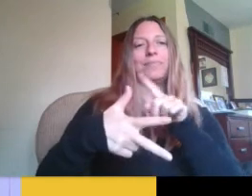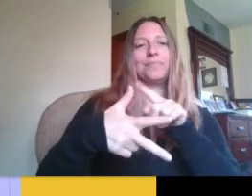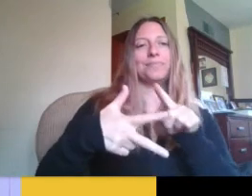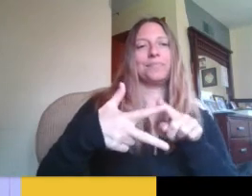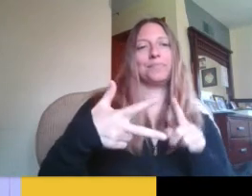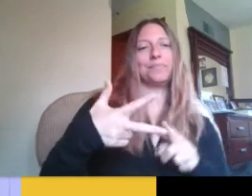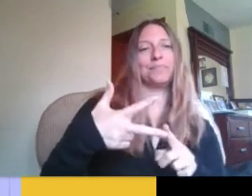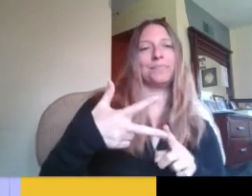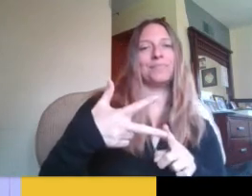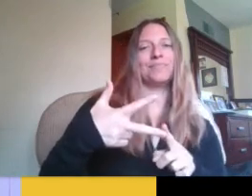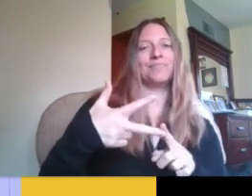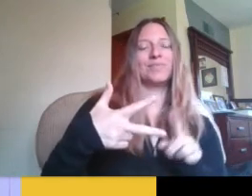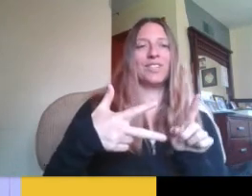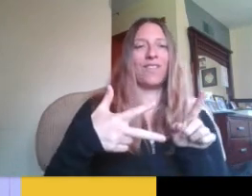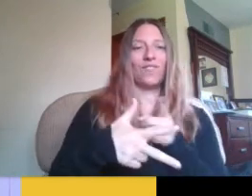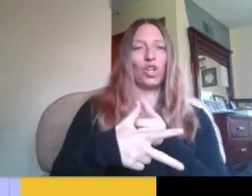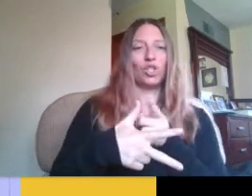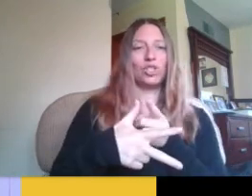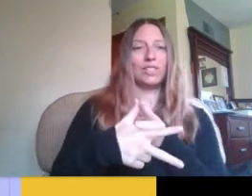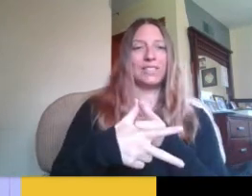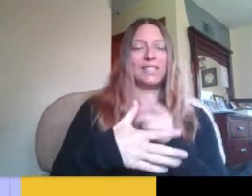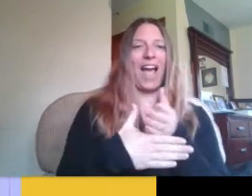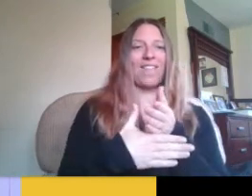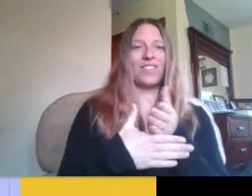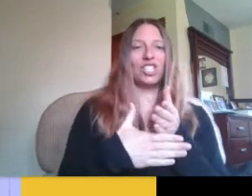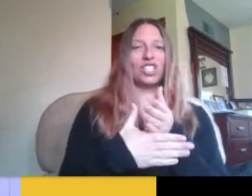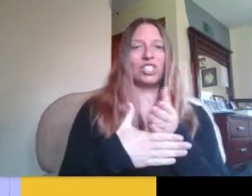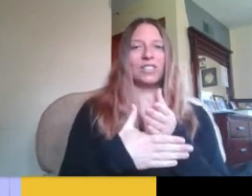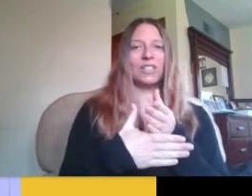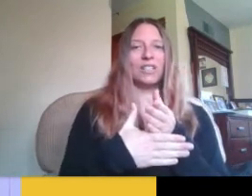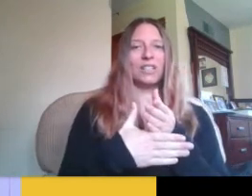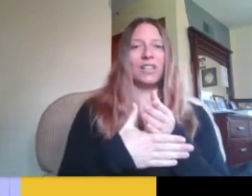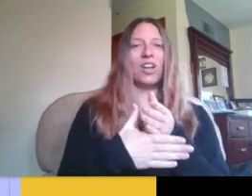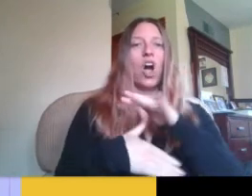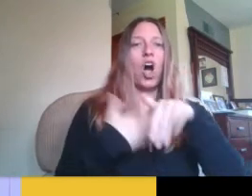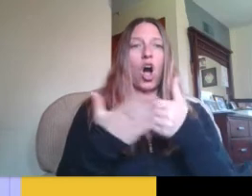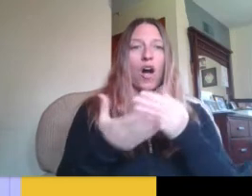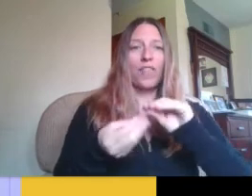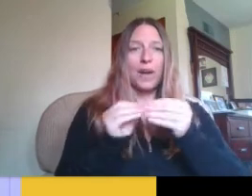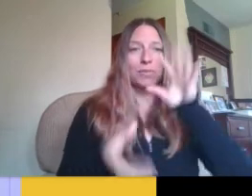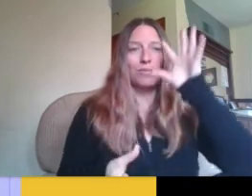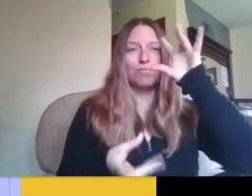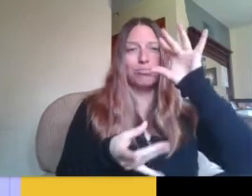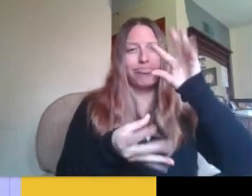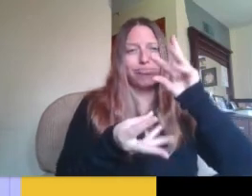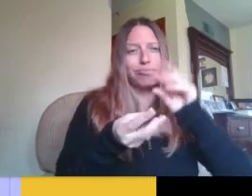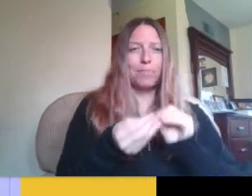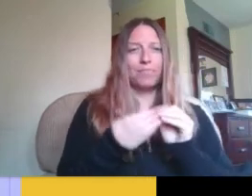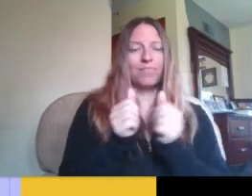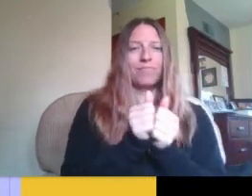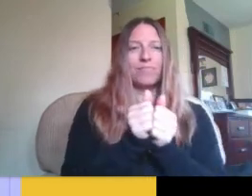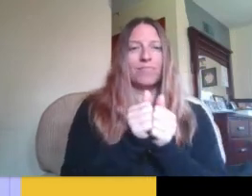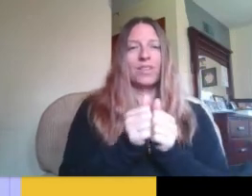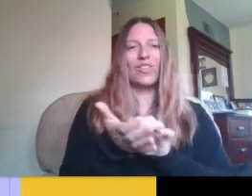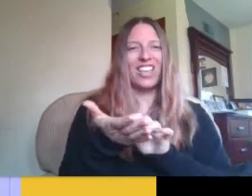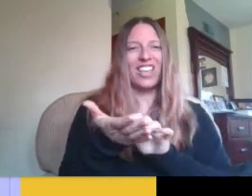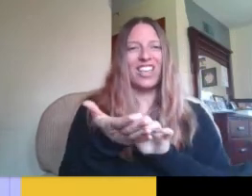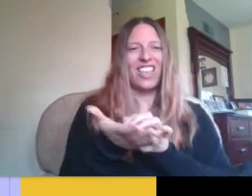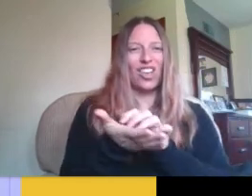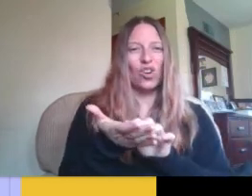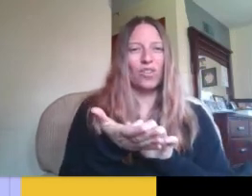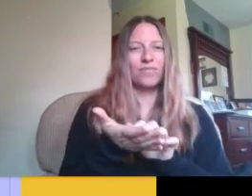data set. First, to find the mean, we need to add up the number of guitars sold in each month. You can do the addition by hand or you can use a calculator